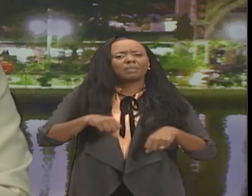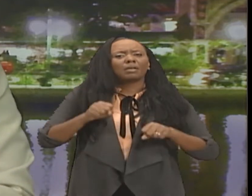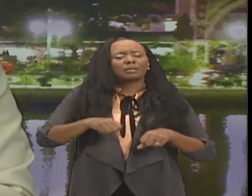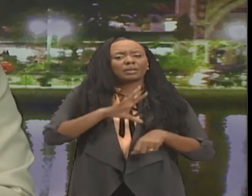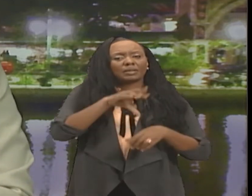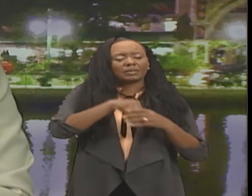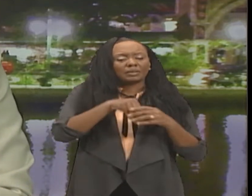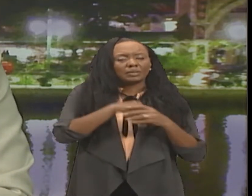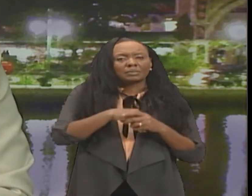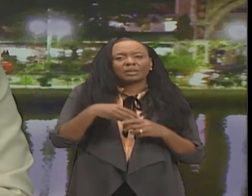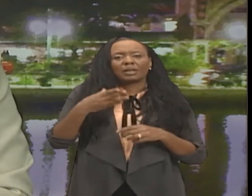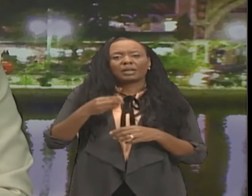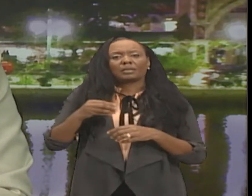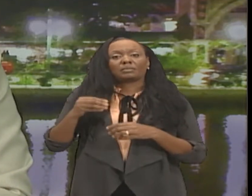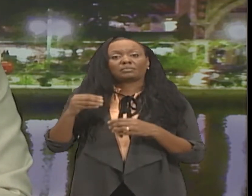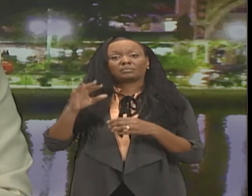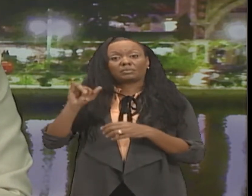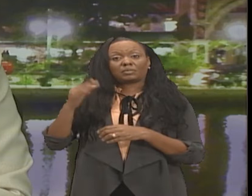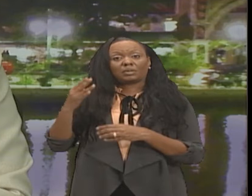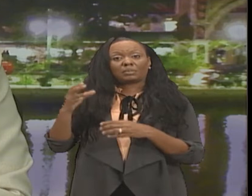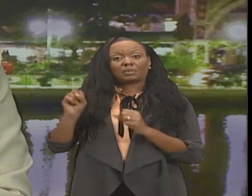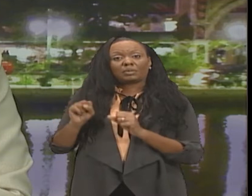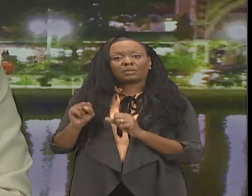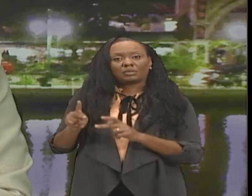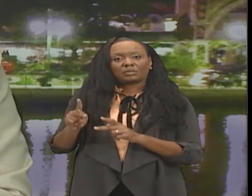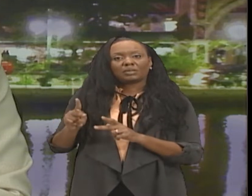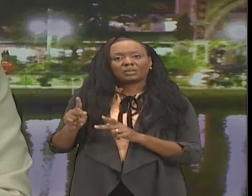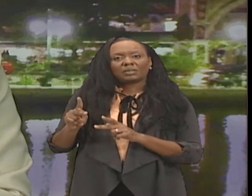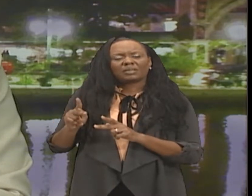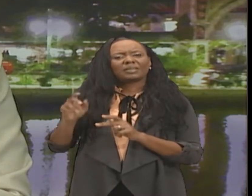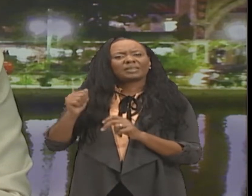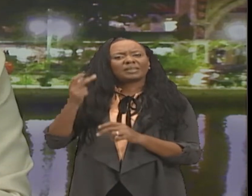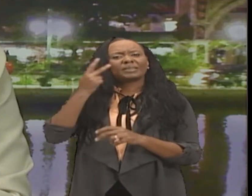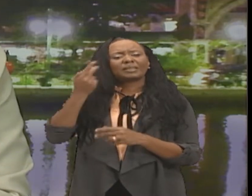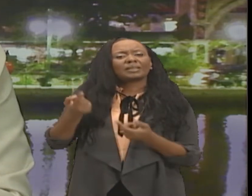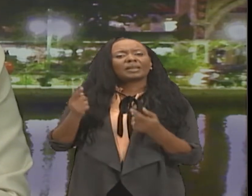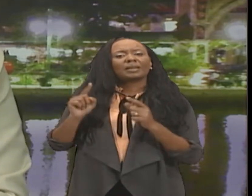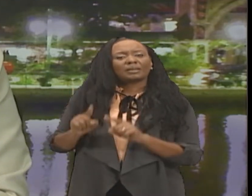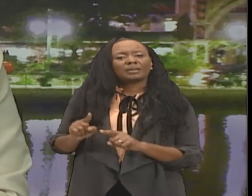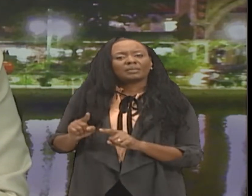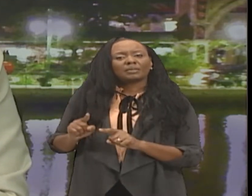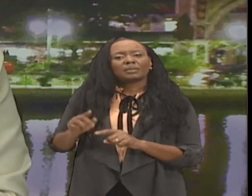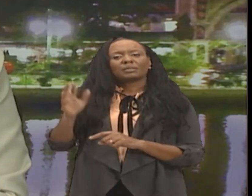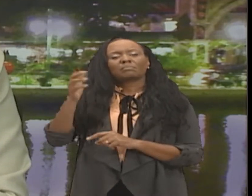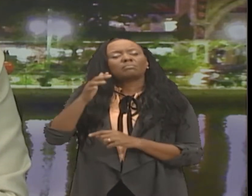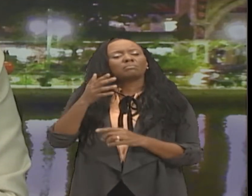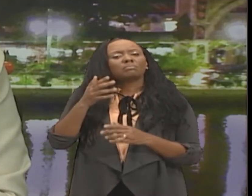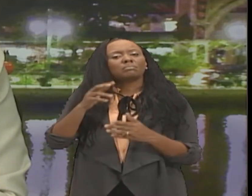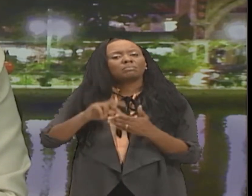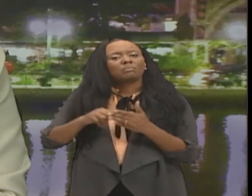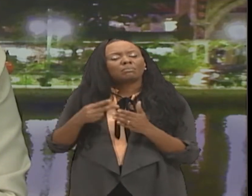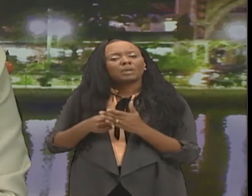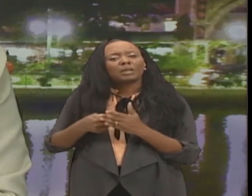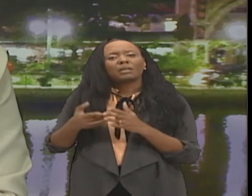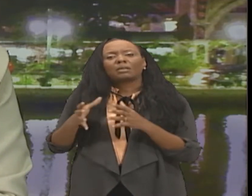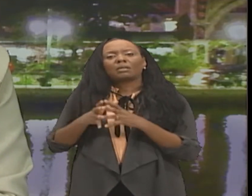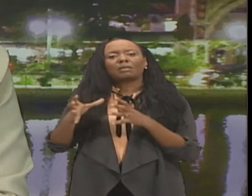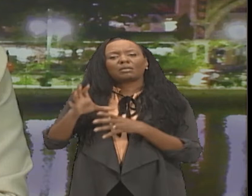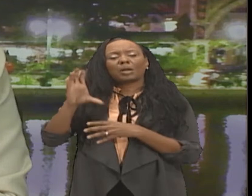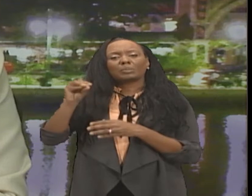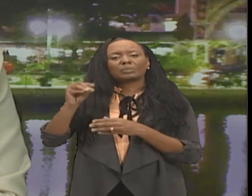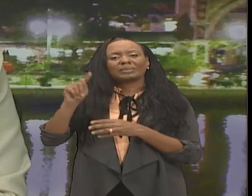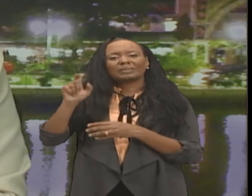businesses coming out of the recent announcement of a lower corporate tax regime that will include local businesses.